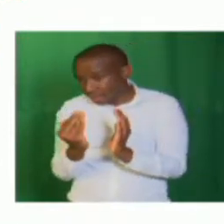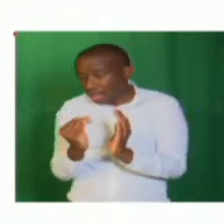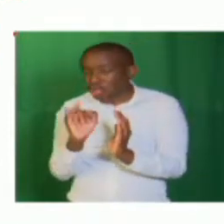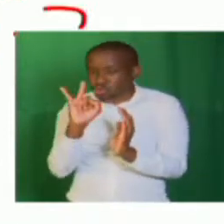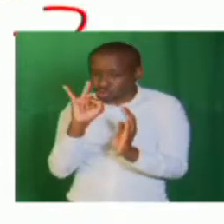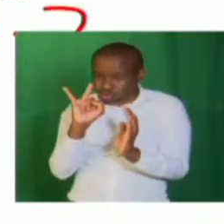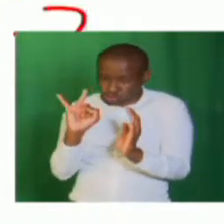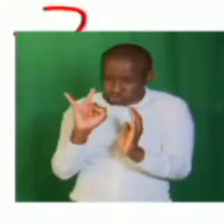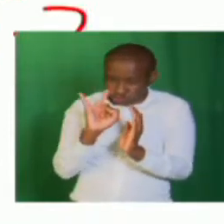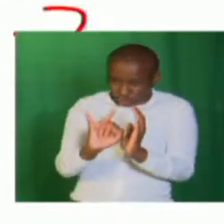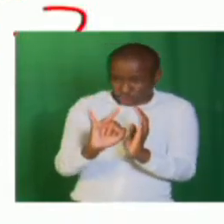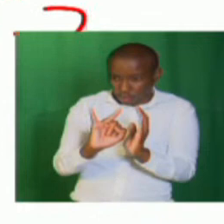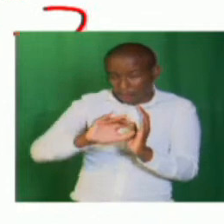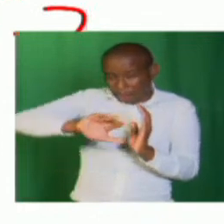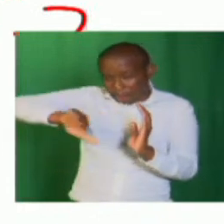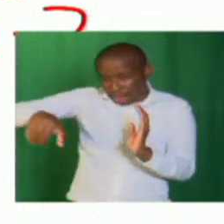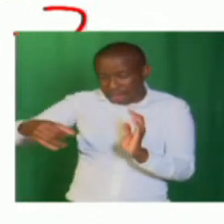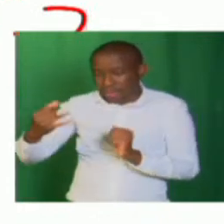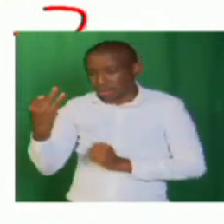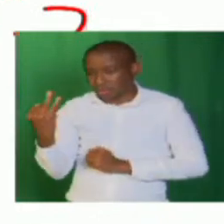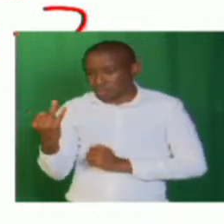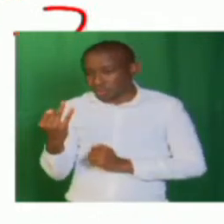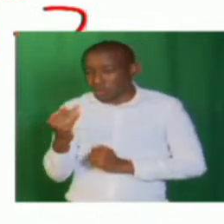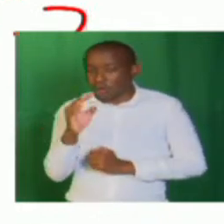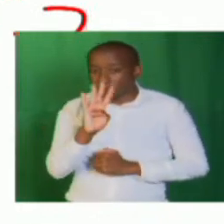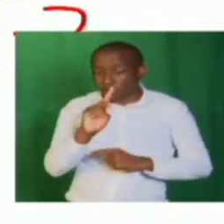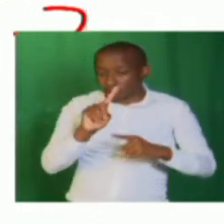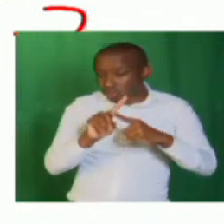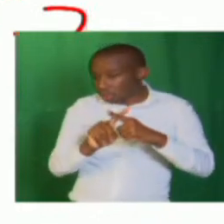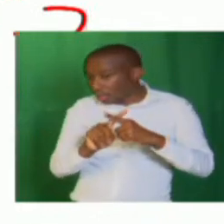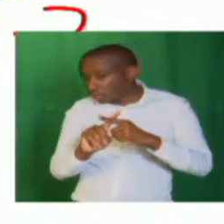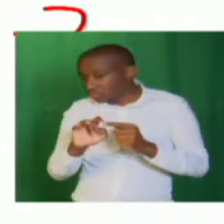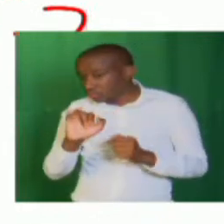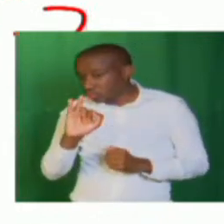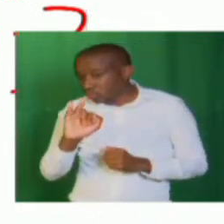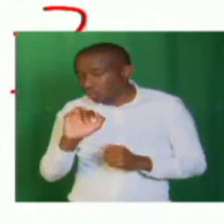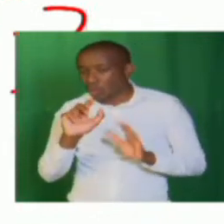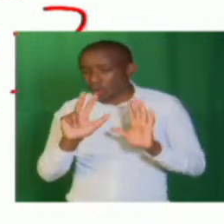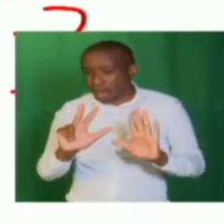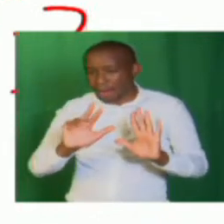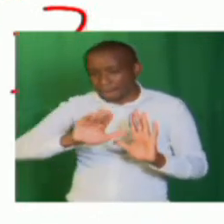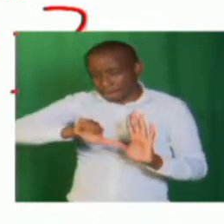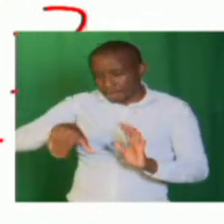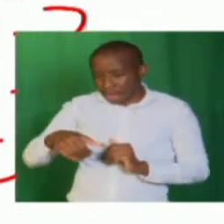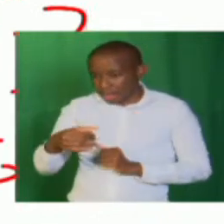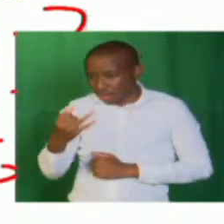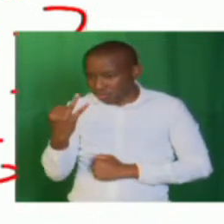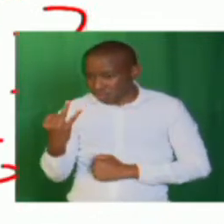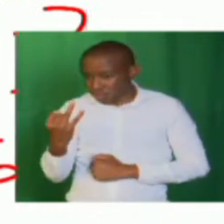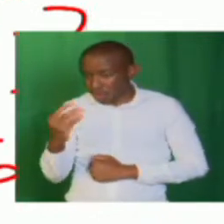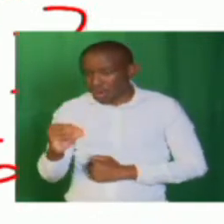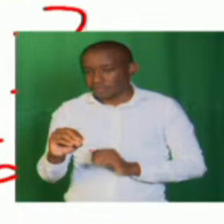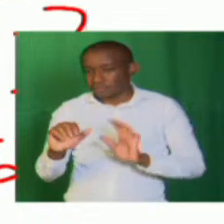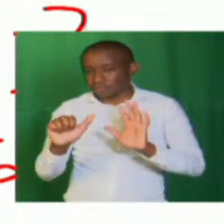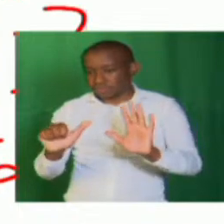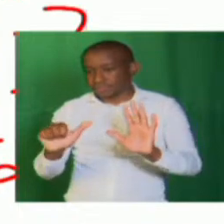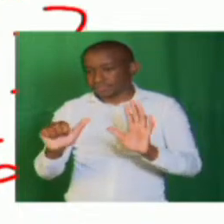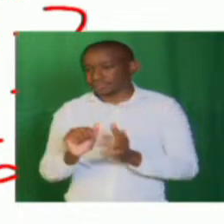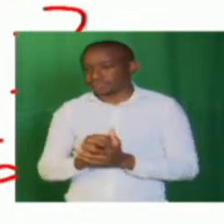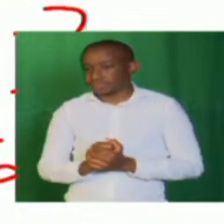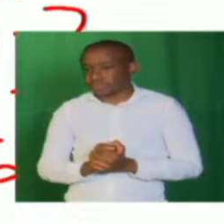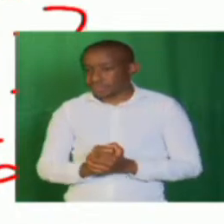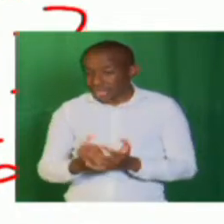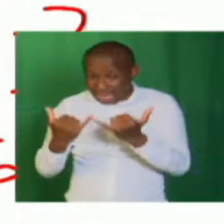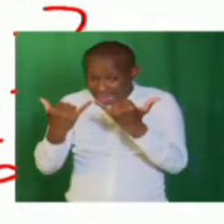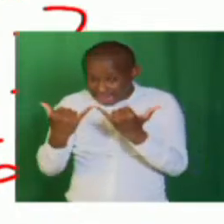here, minus 2. So 4 times that, it will be 8 minus 2, that will be 6. So when